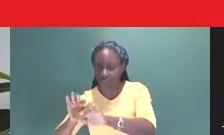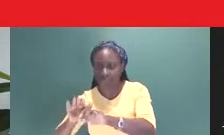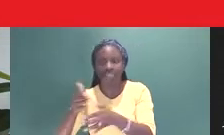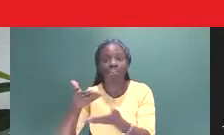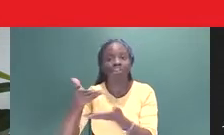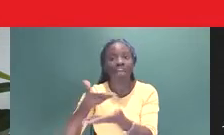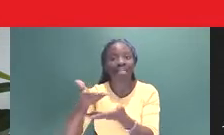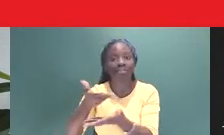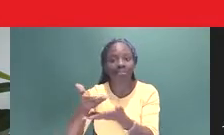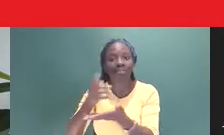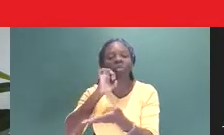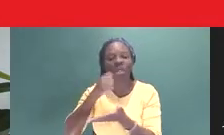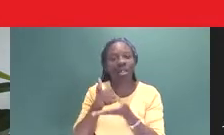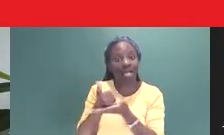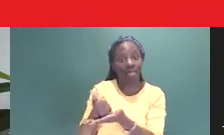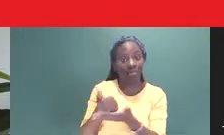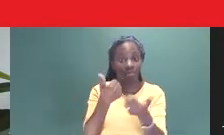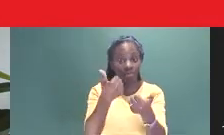help out as much as we can.